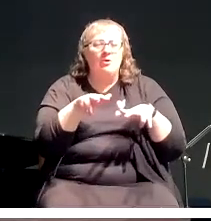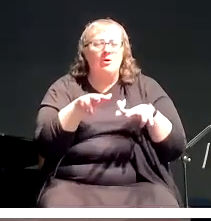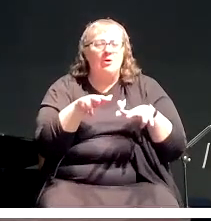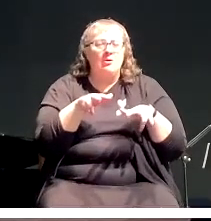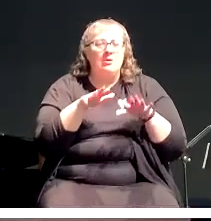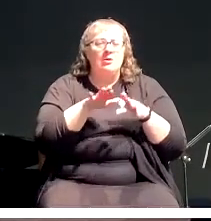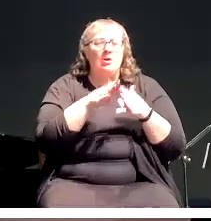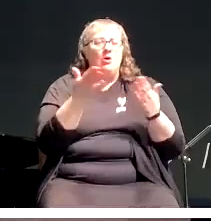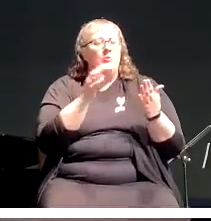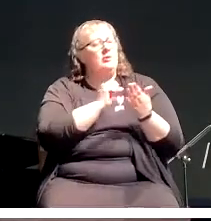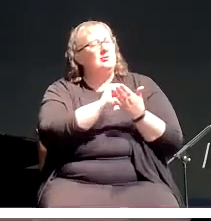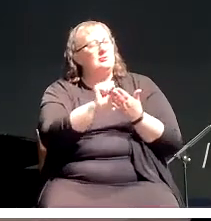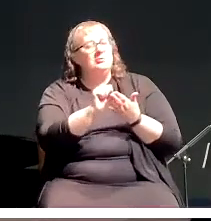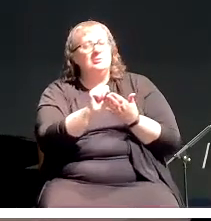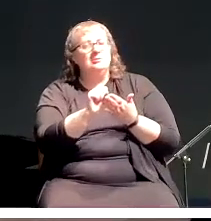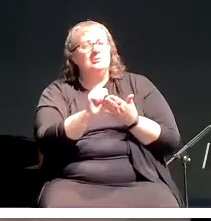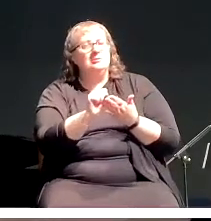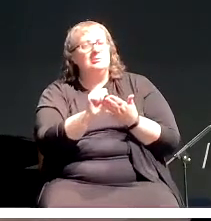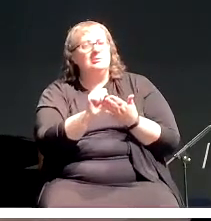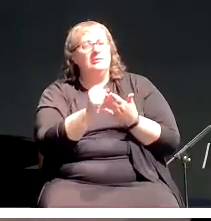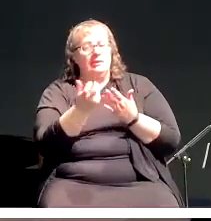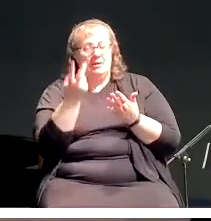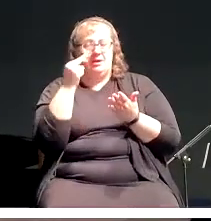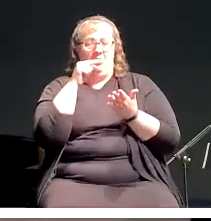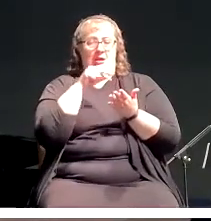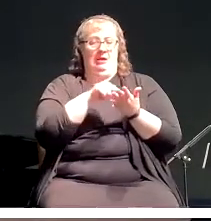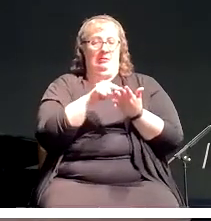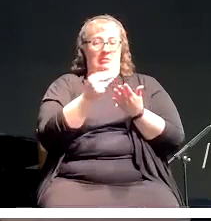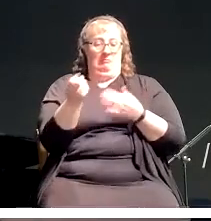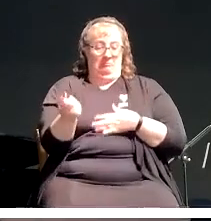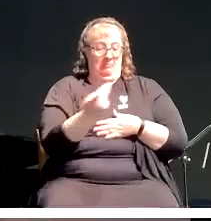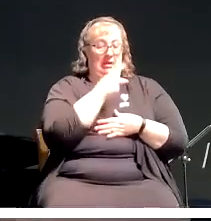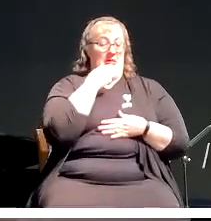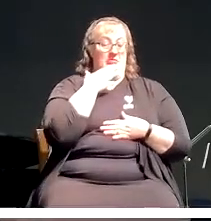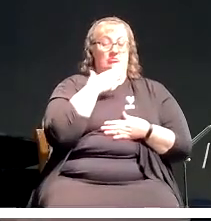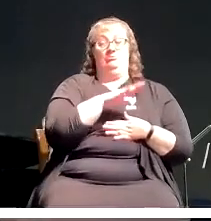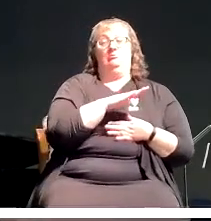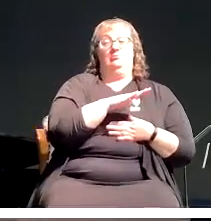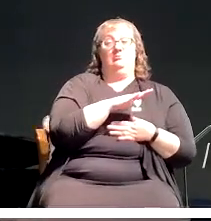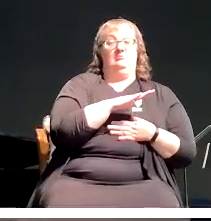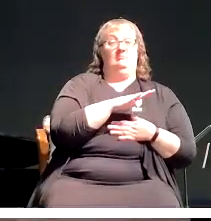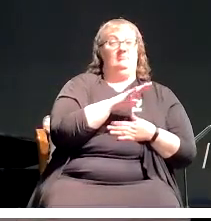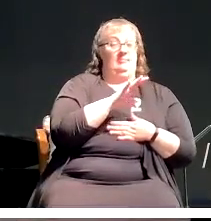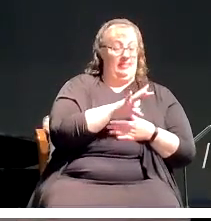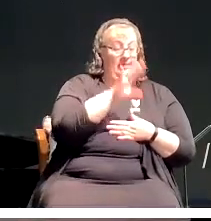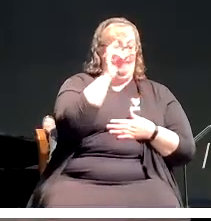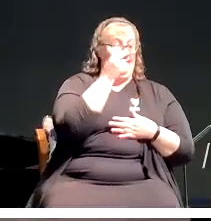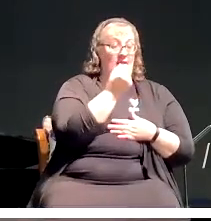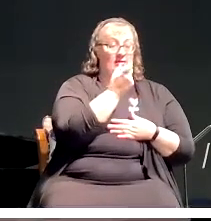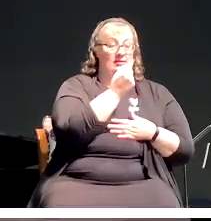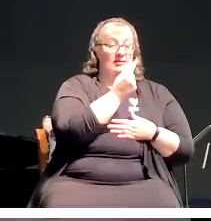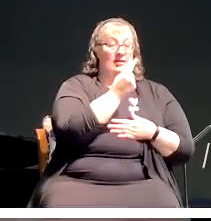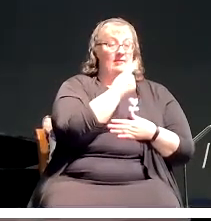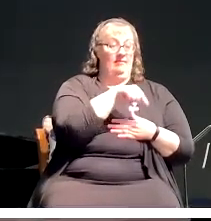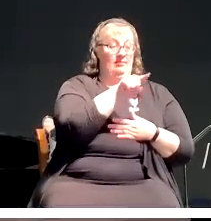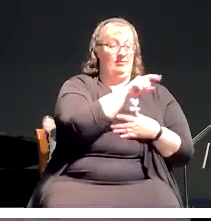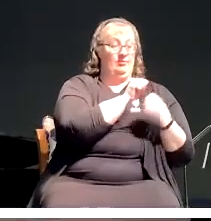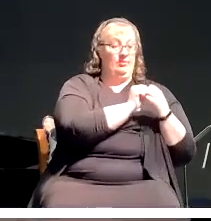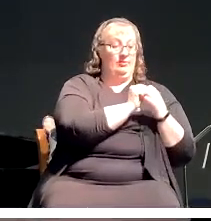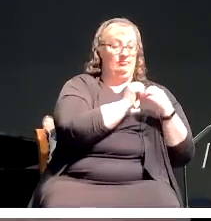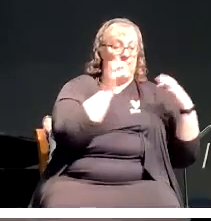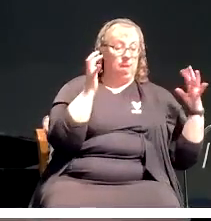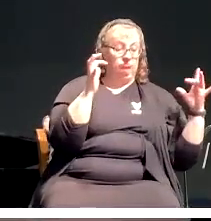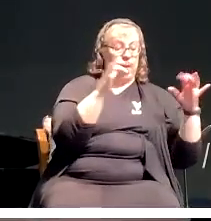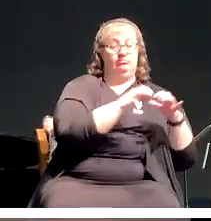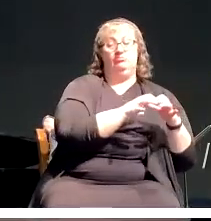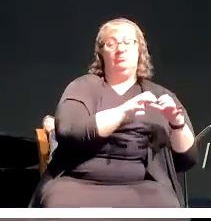the scriptures to us?' They got up and returned at once to Jerusalem. There they found the 11 and those with them assembled